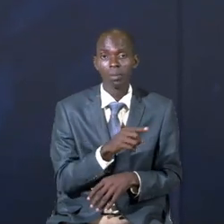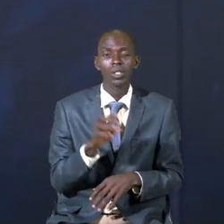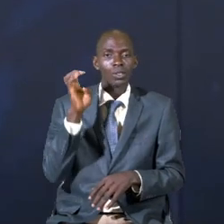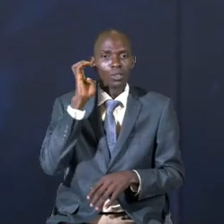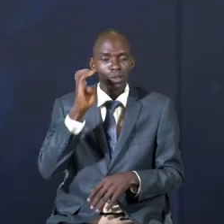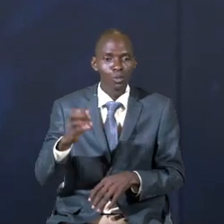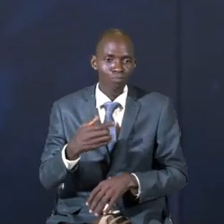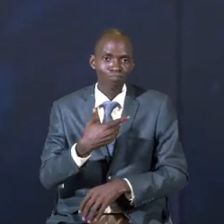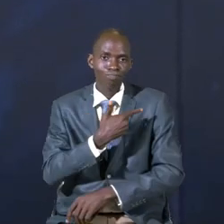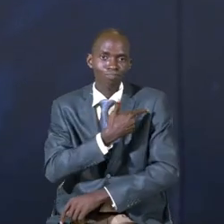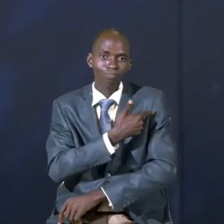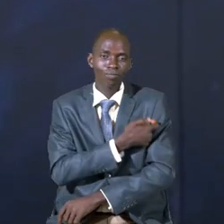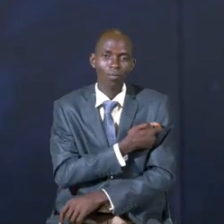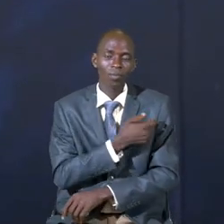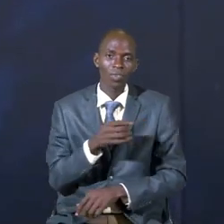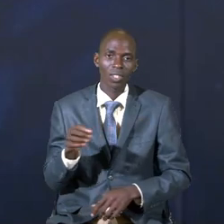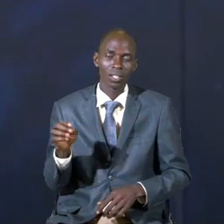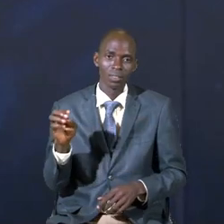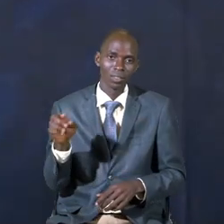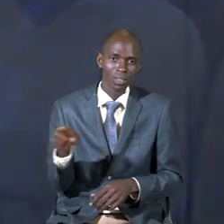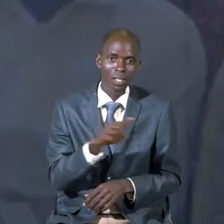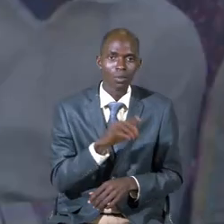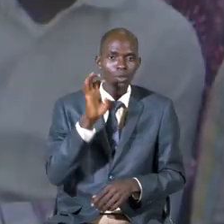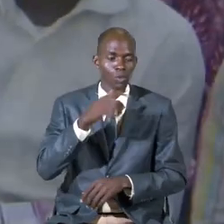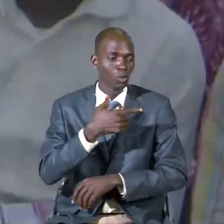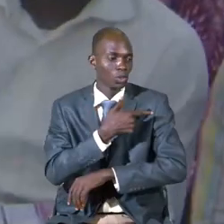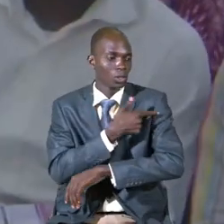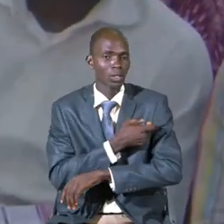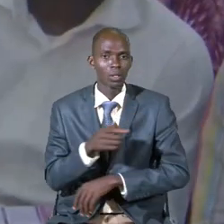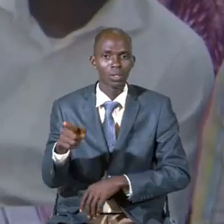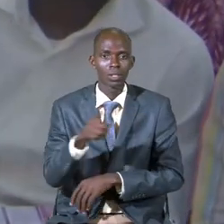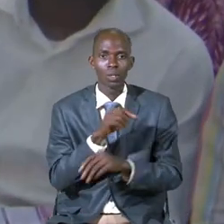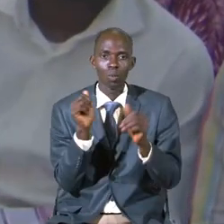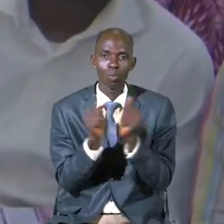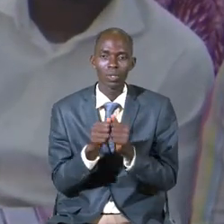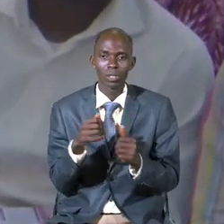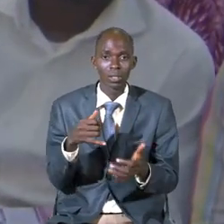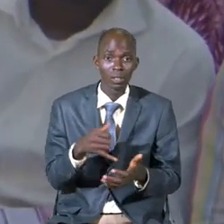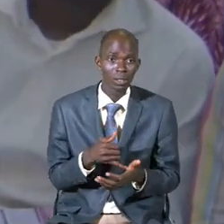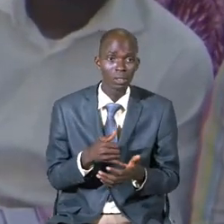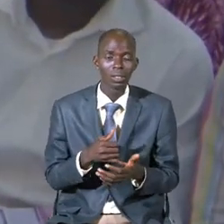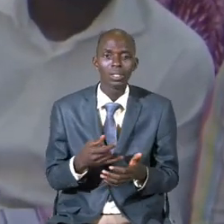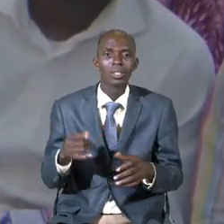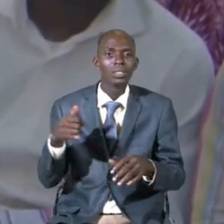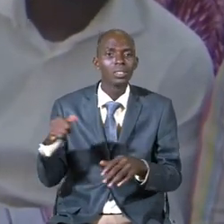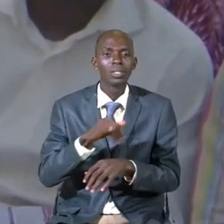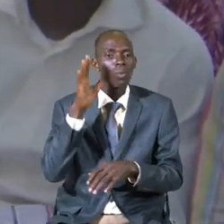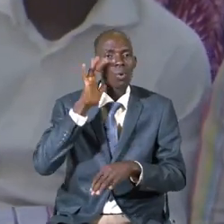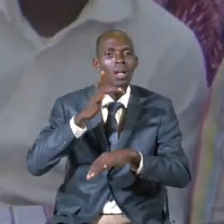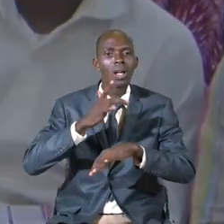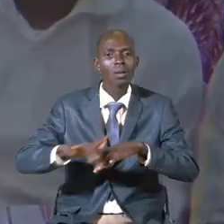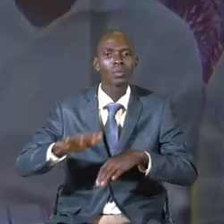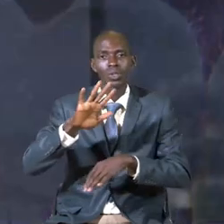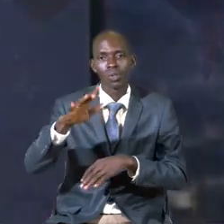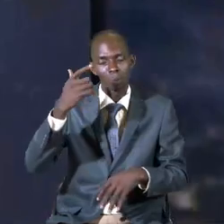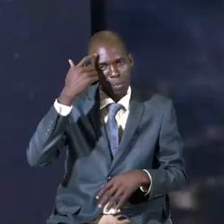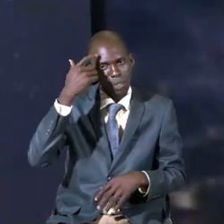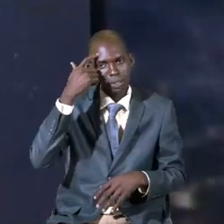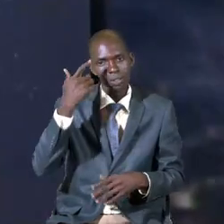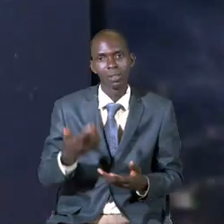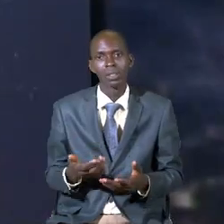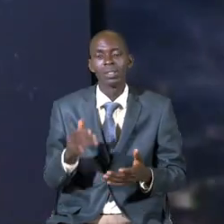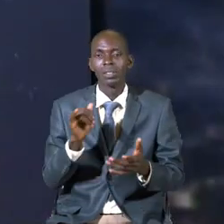them you inject yourself with them the empty your brain that substance will